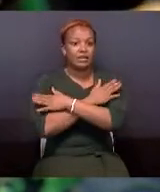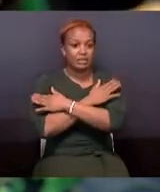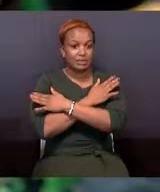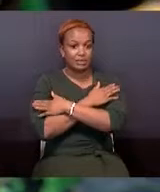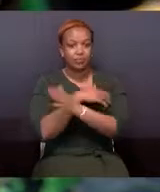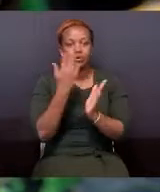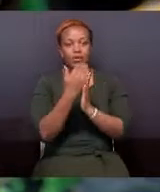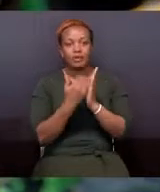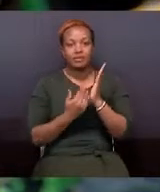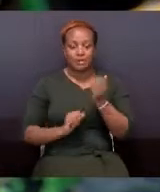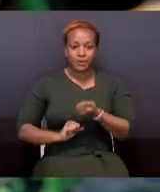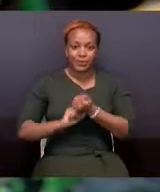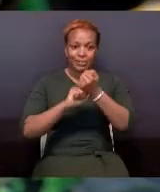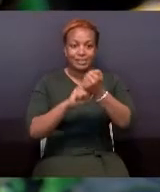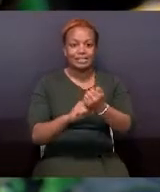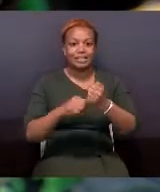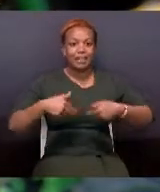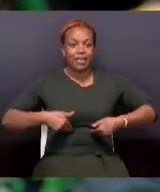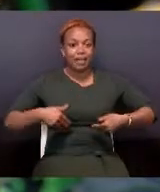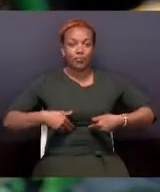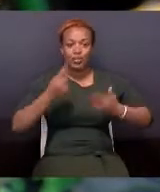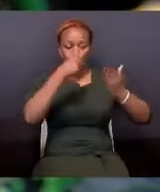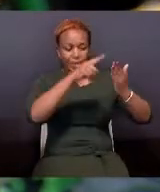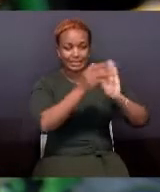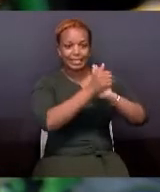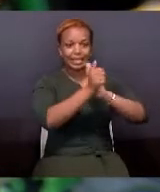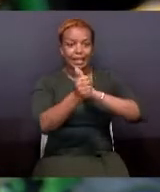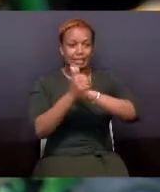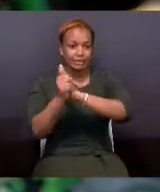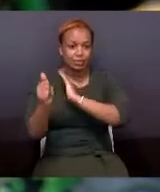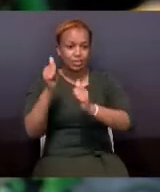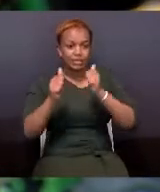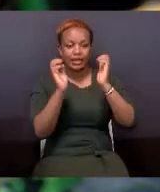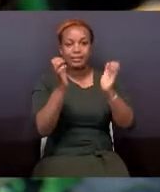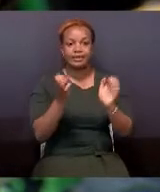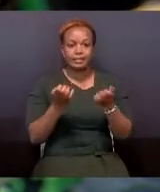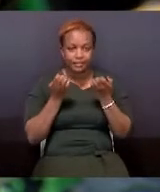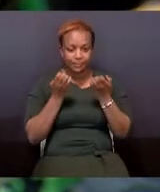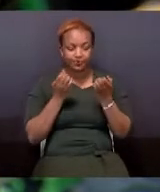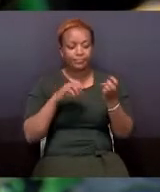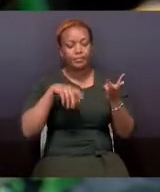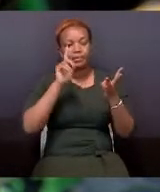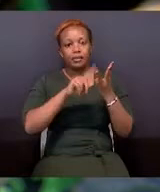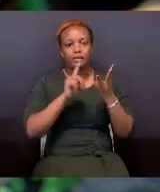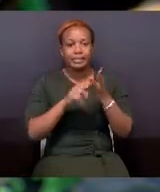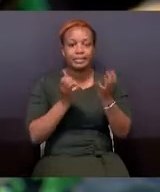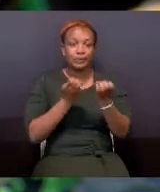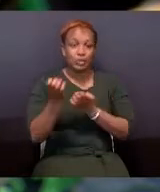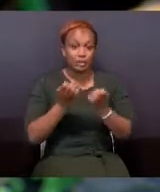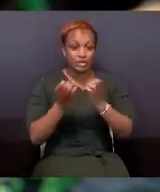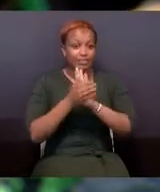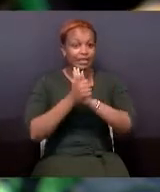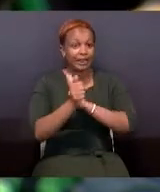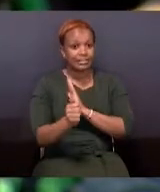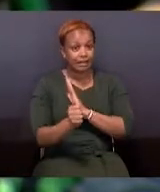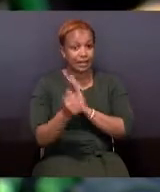young people with the relevant skills that they need. Also having opportunities on entrepreneurship skills and employability